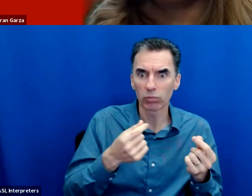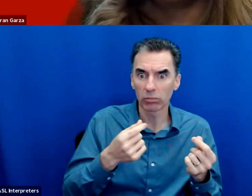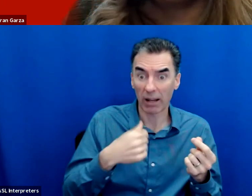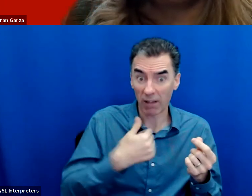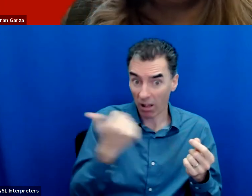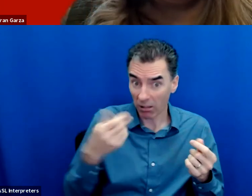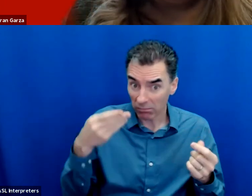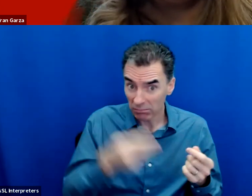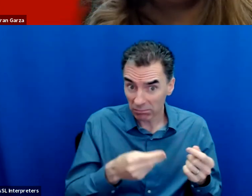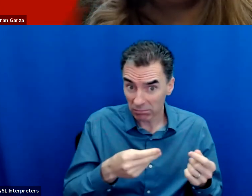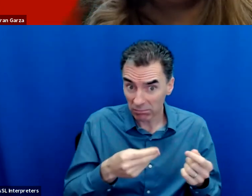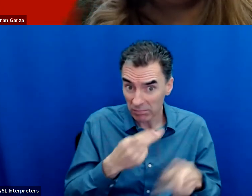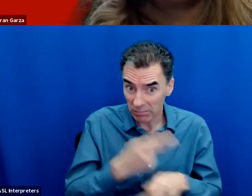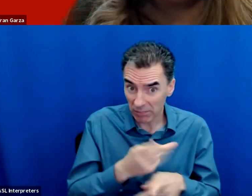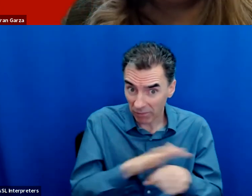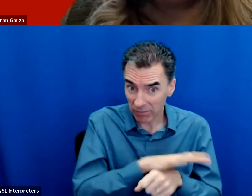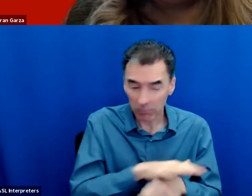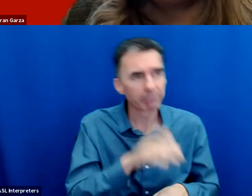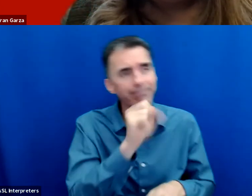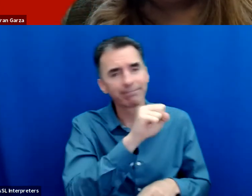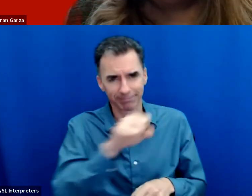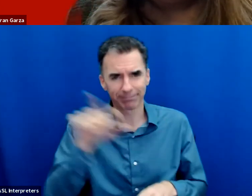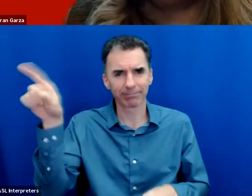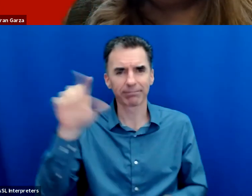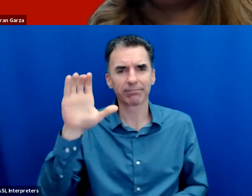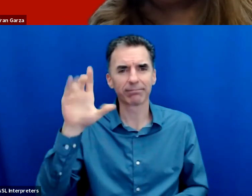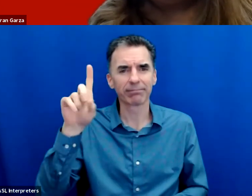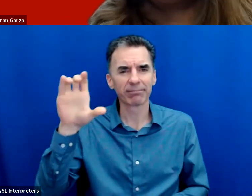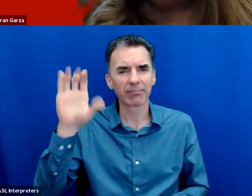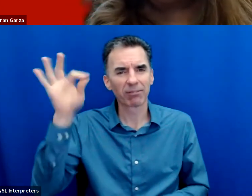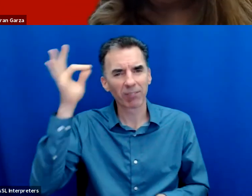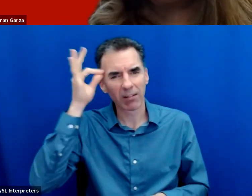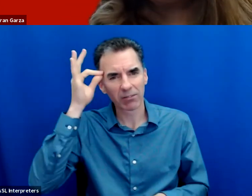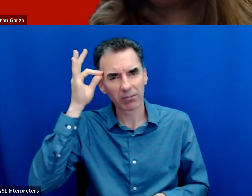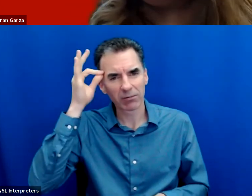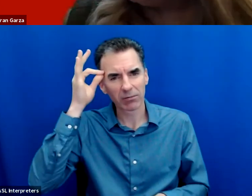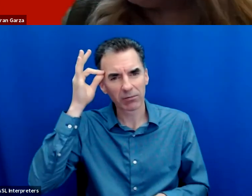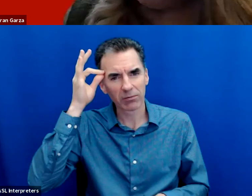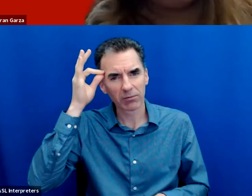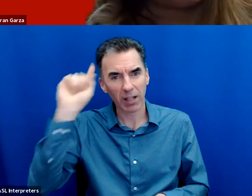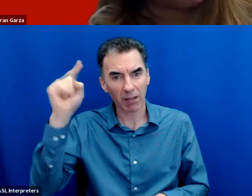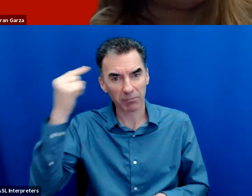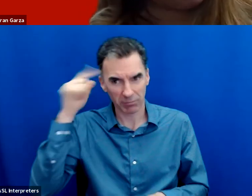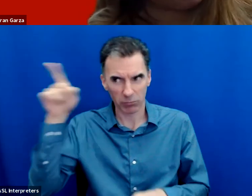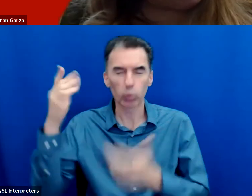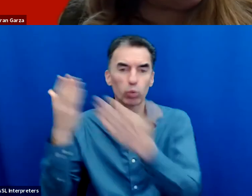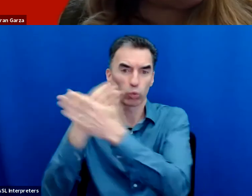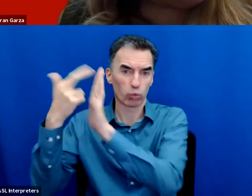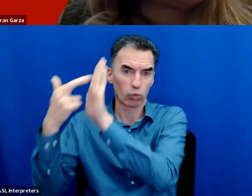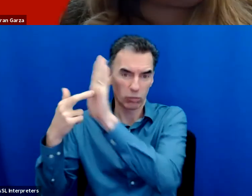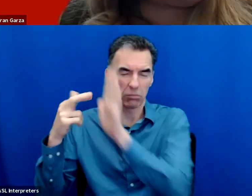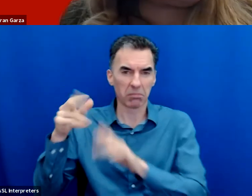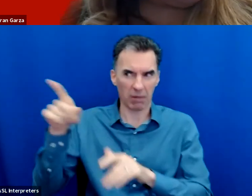new regulations coming out with the CDC, federal government. I can look into that for you and